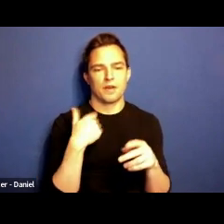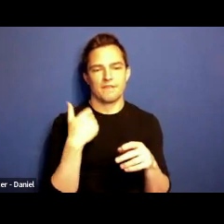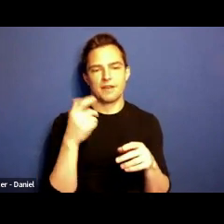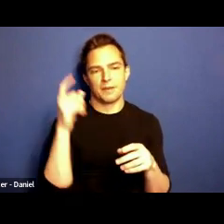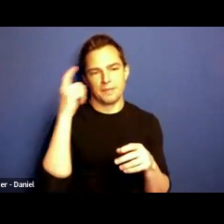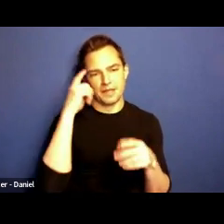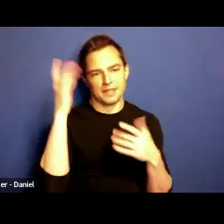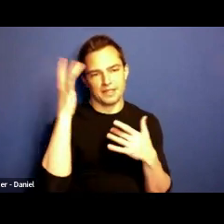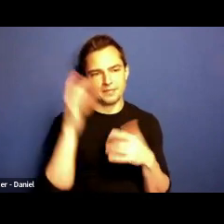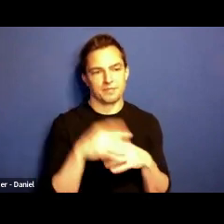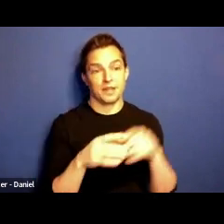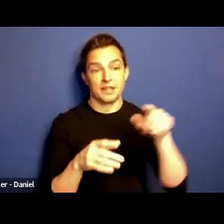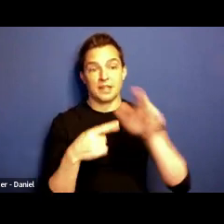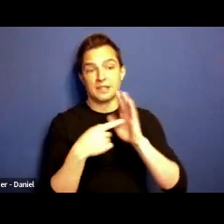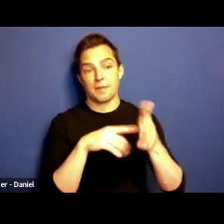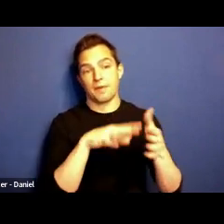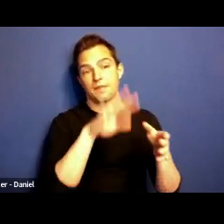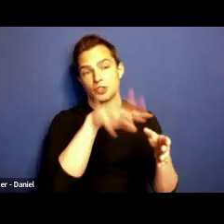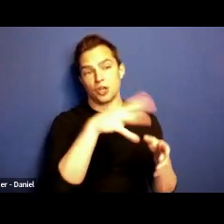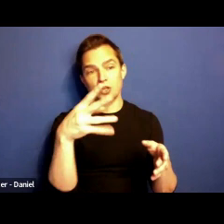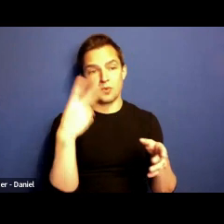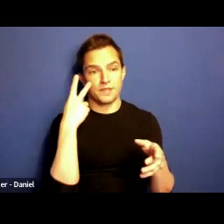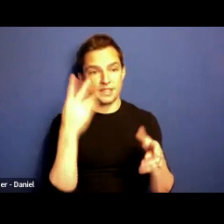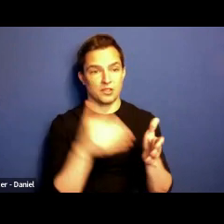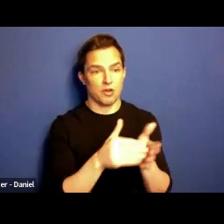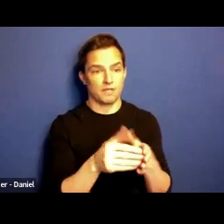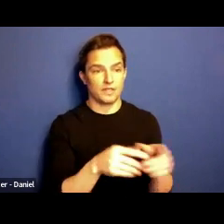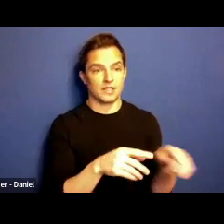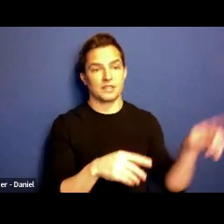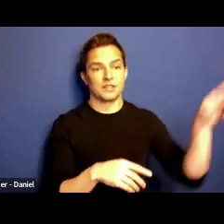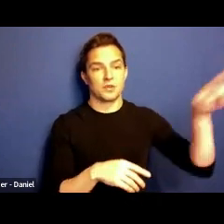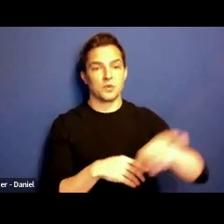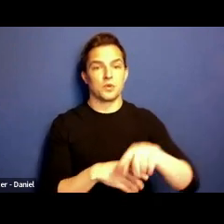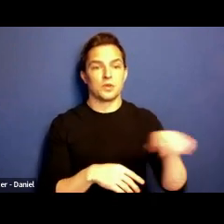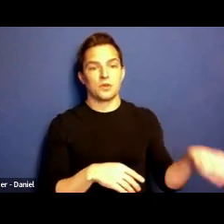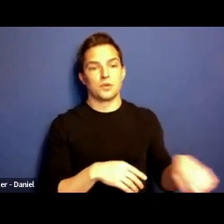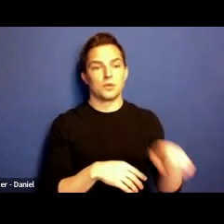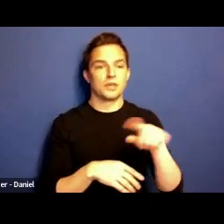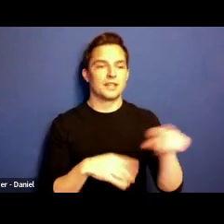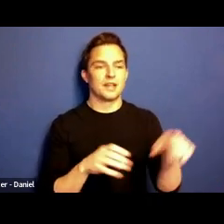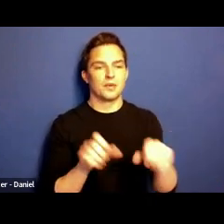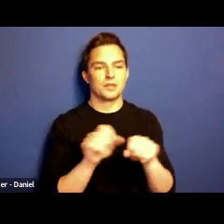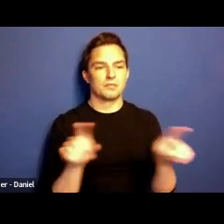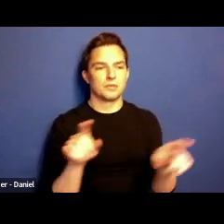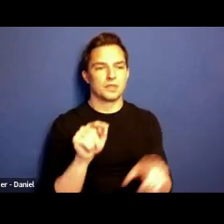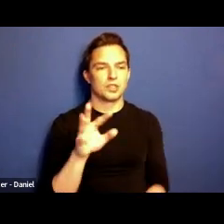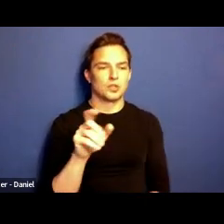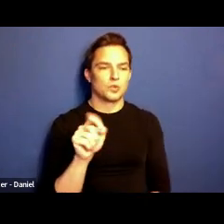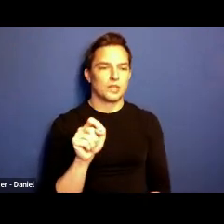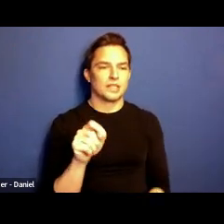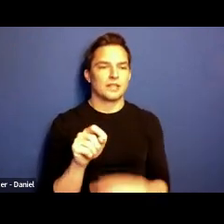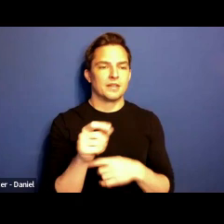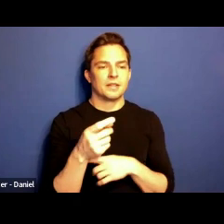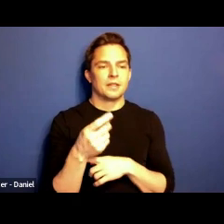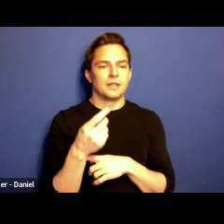This is an example of a chart that we see often. This was tweeted out. Dr. Insel actually did this. It